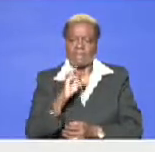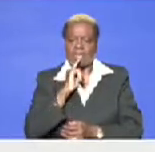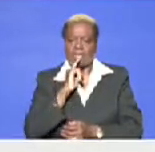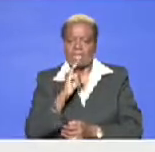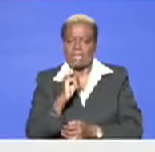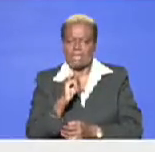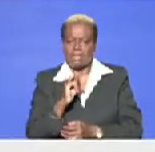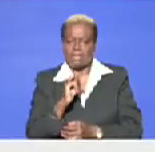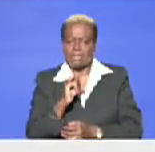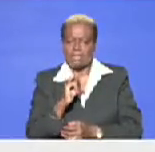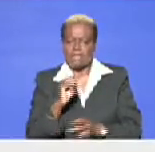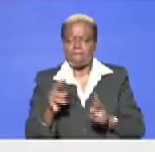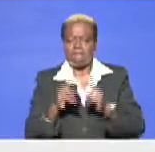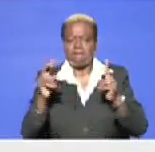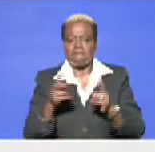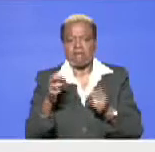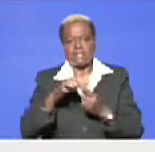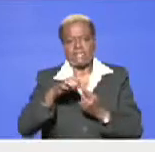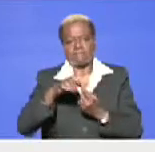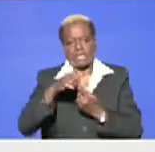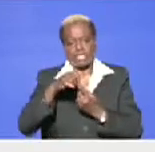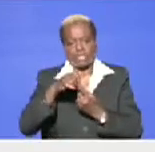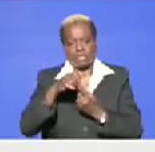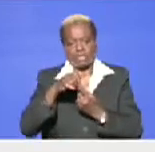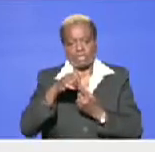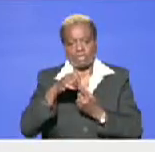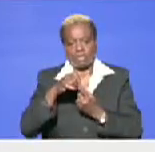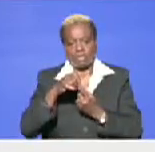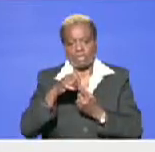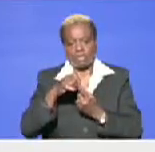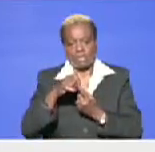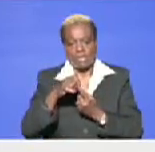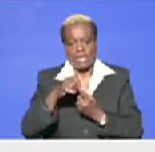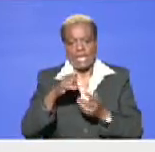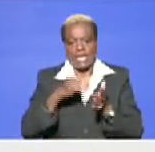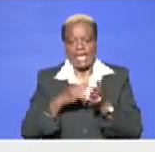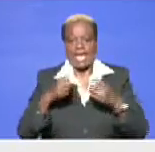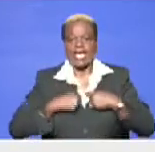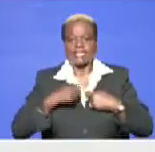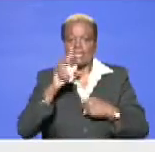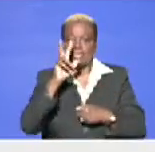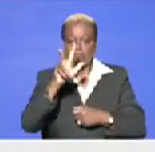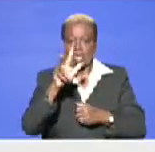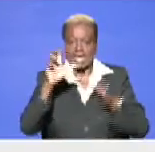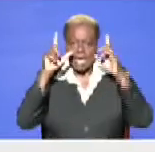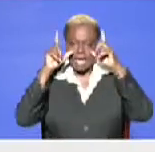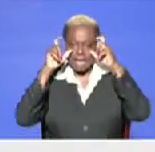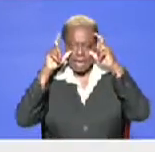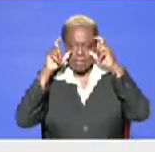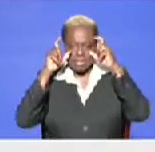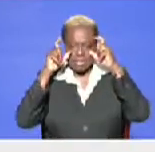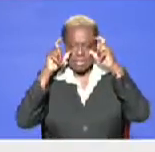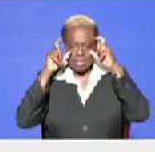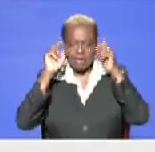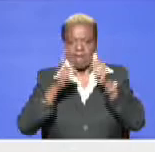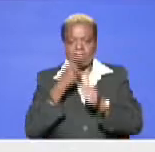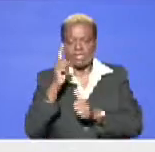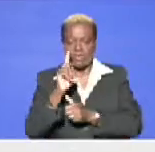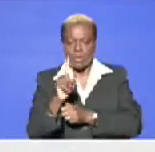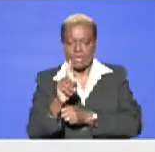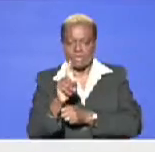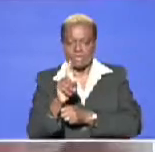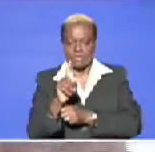2019 is very, very special on the three camera side. You know, it's our three camera proposal, the first one